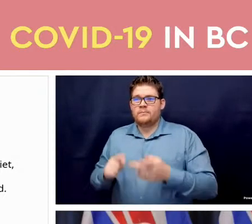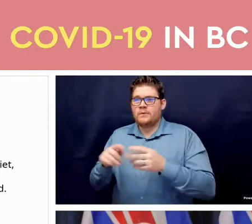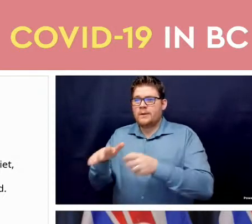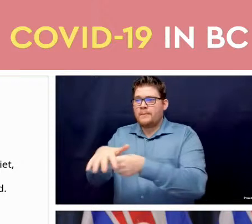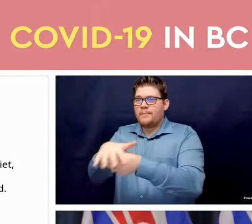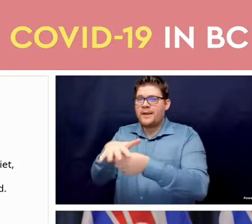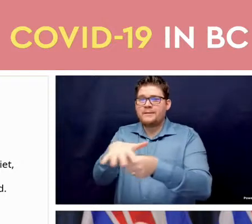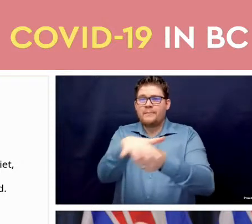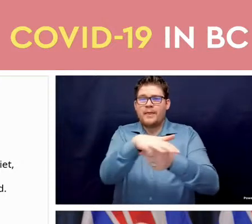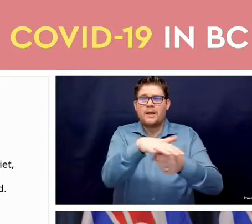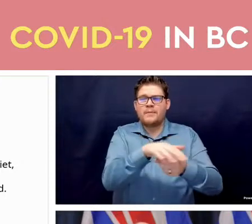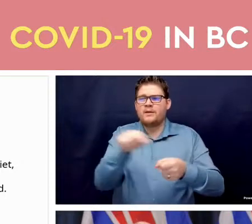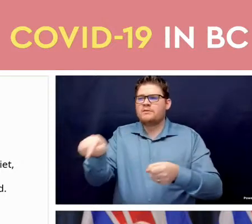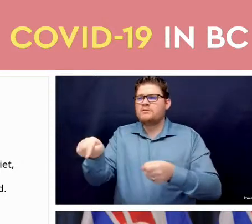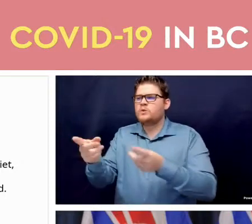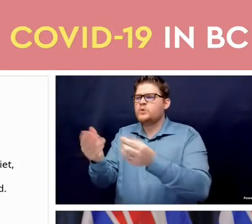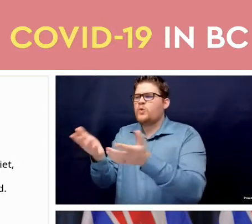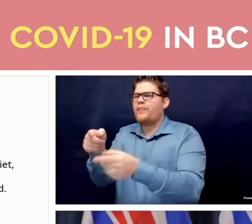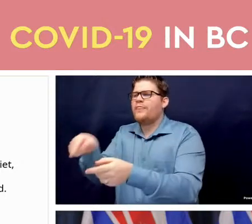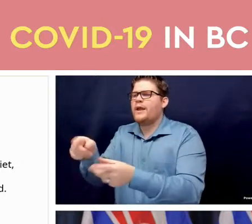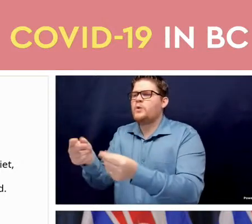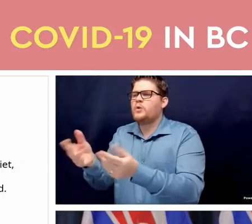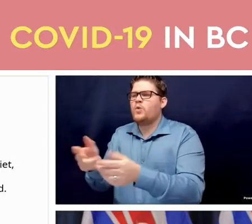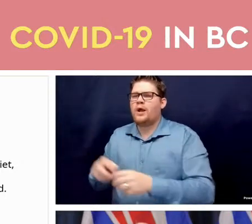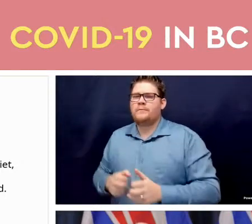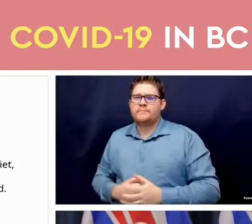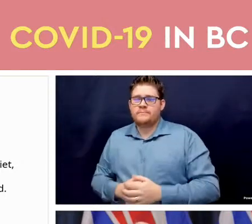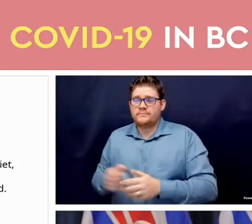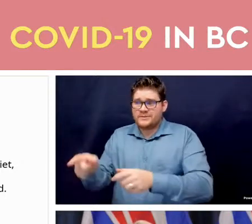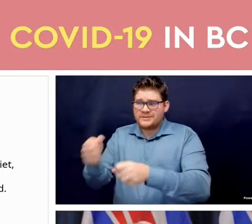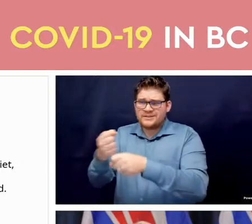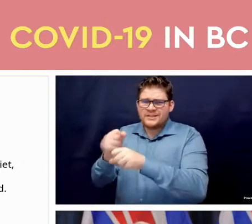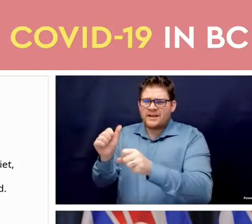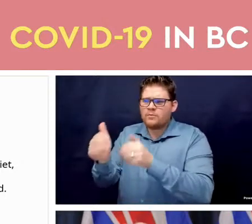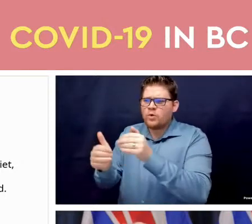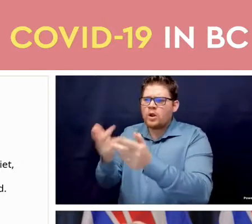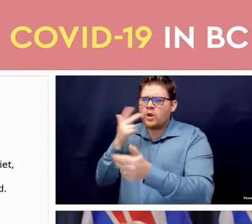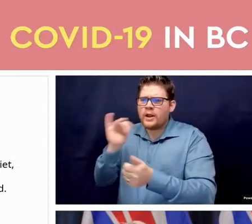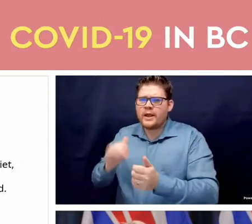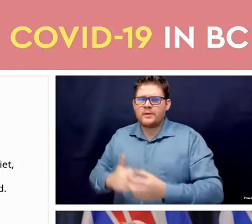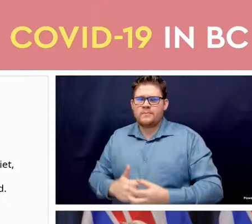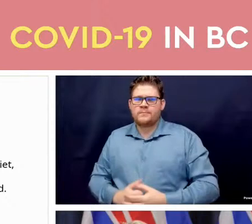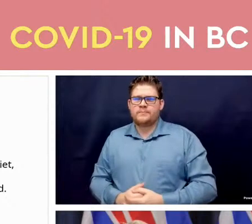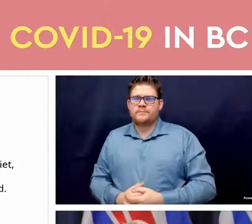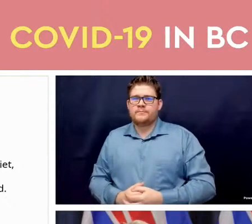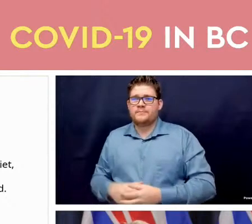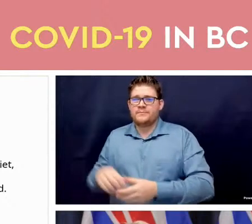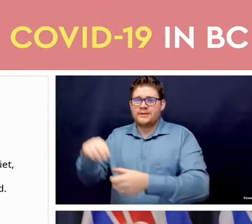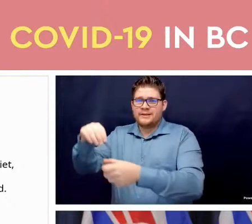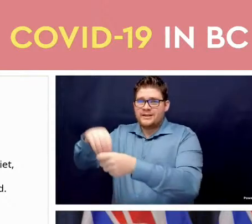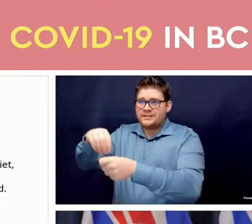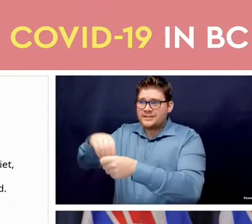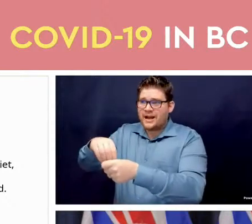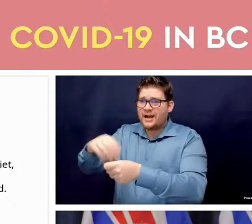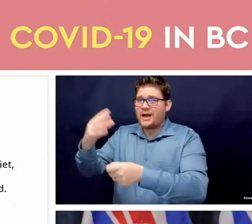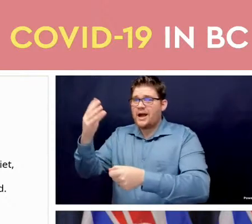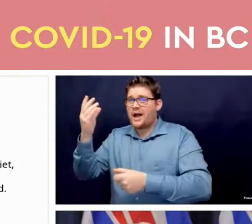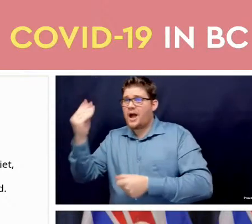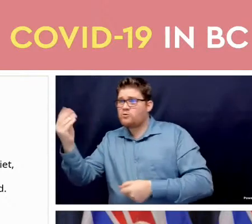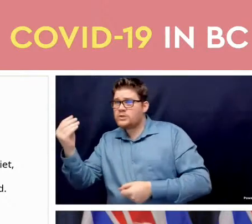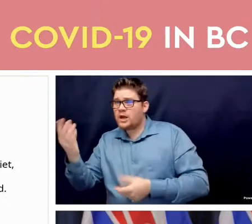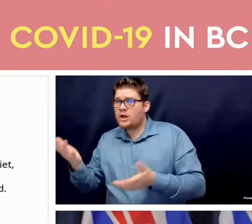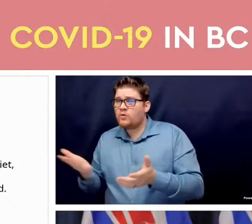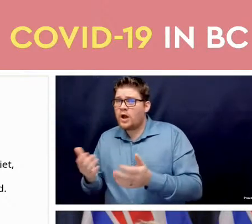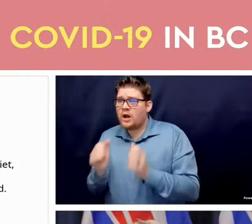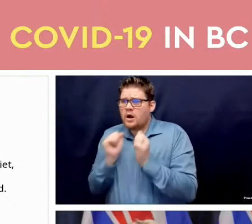the plans we have in schools and daycares and childcare centers, are really important, because it